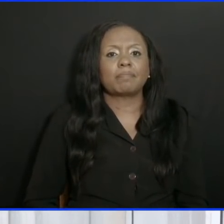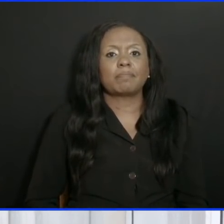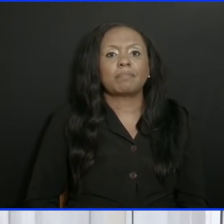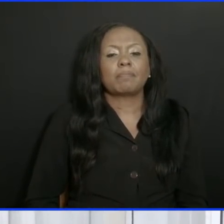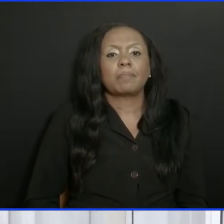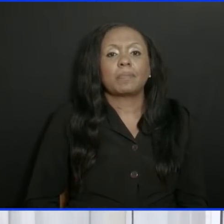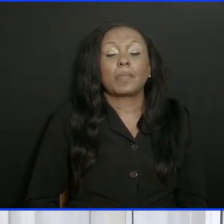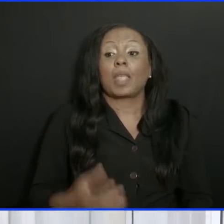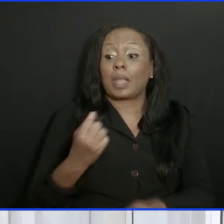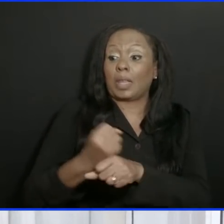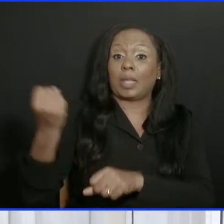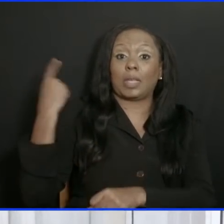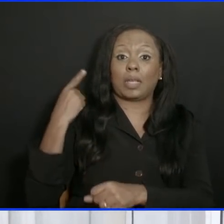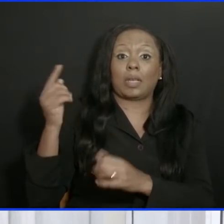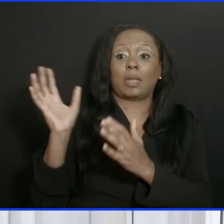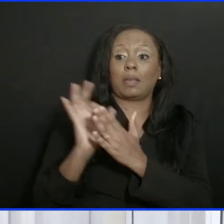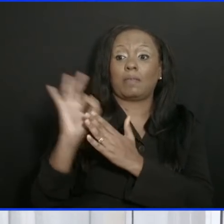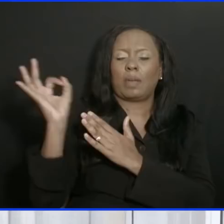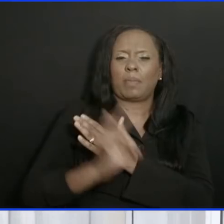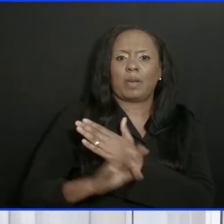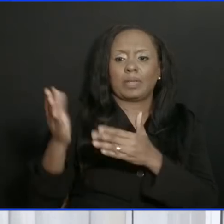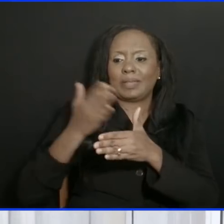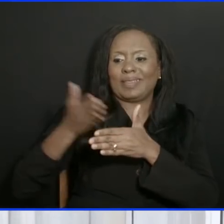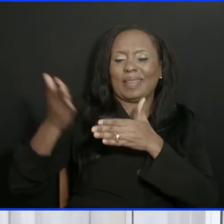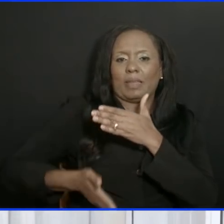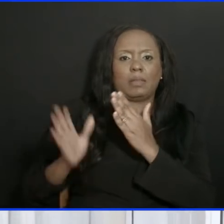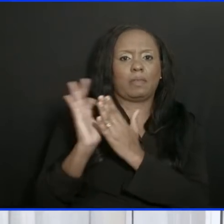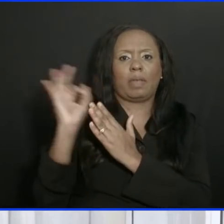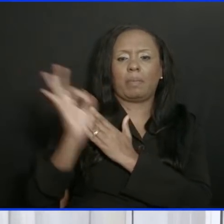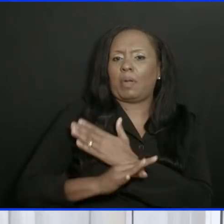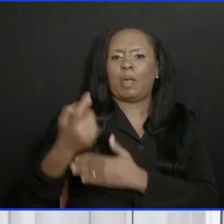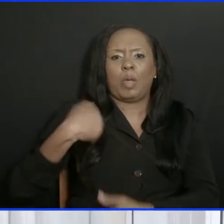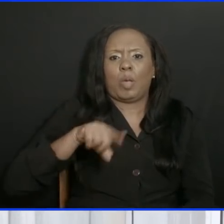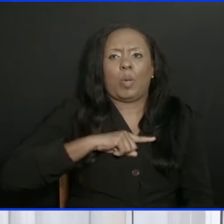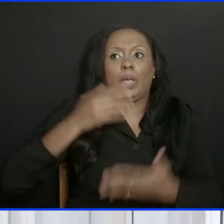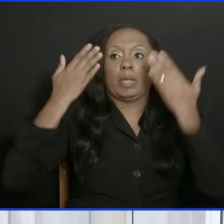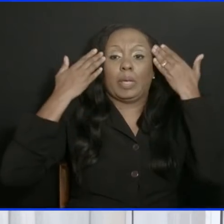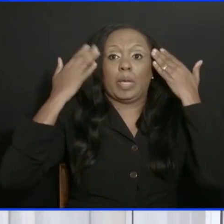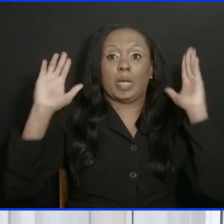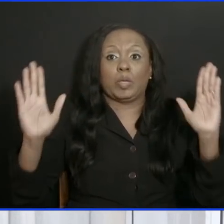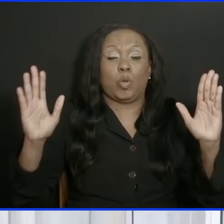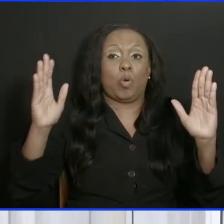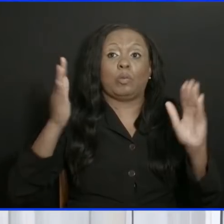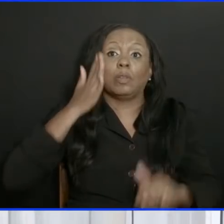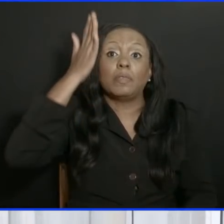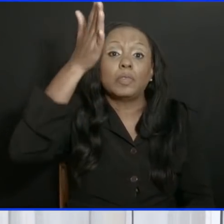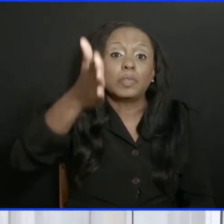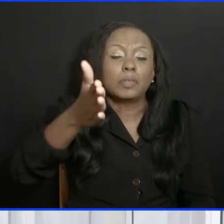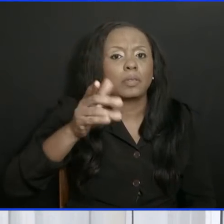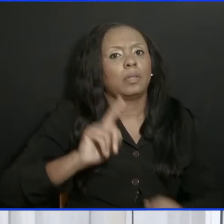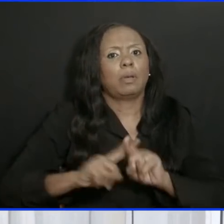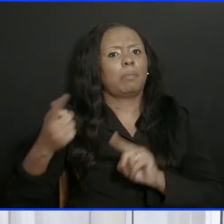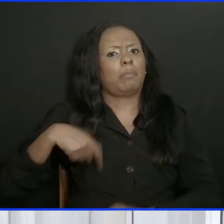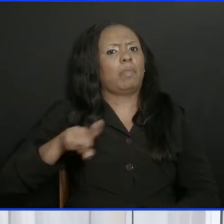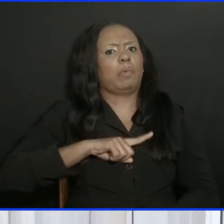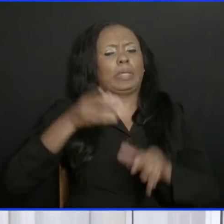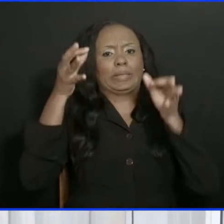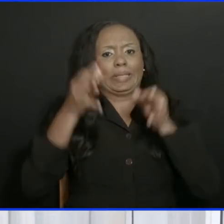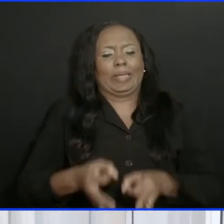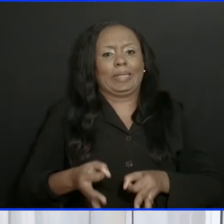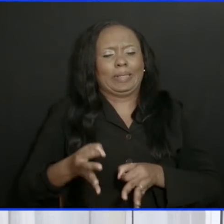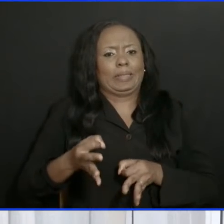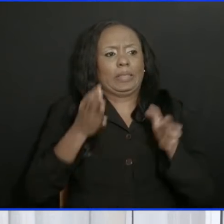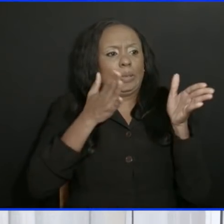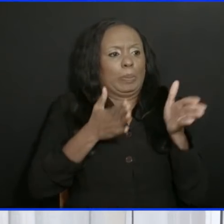February of last year, we didn't know what we were going to be facing, but this government determined that we needed to prepare for